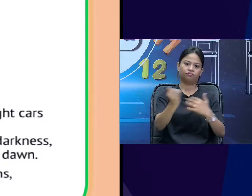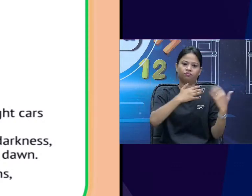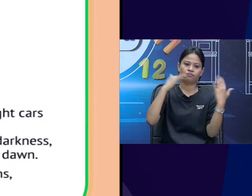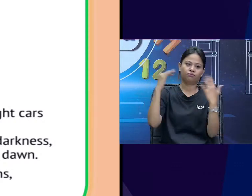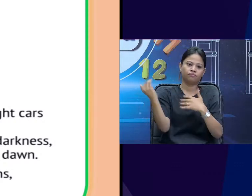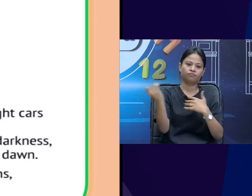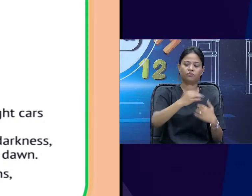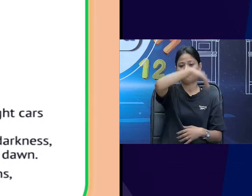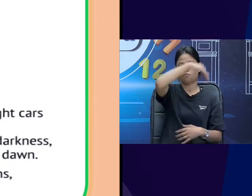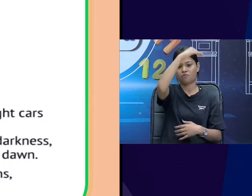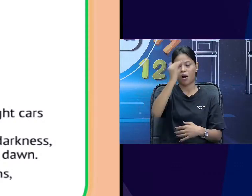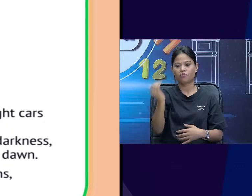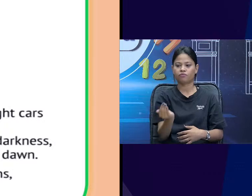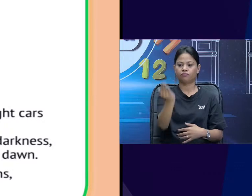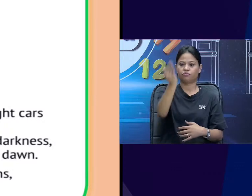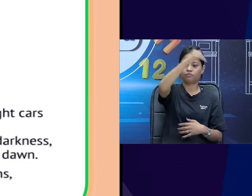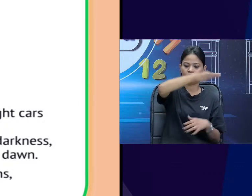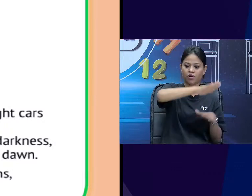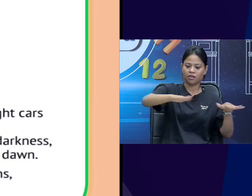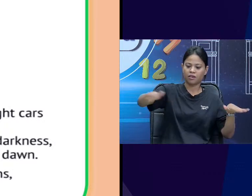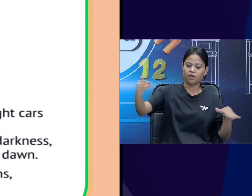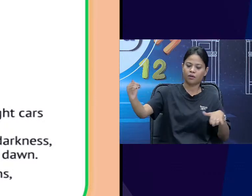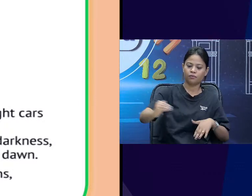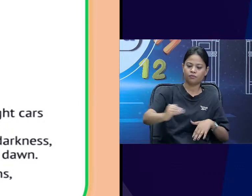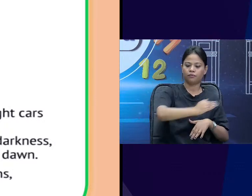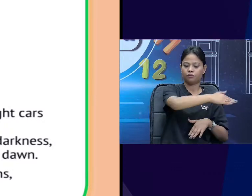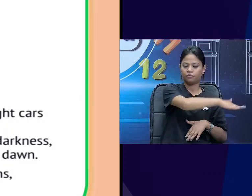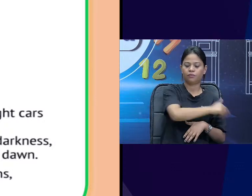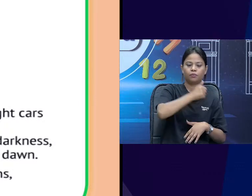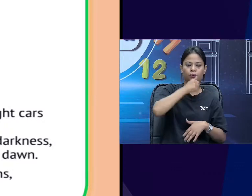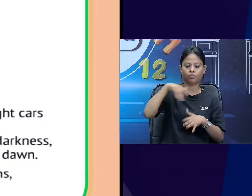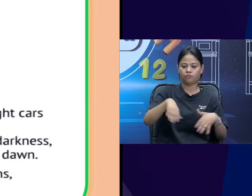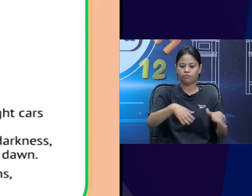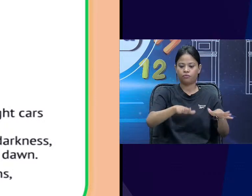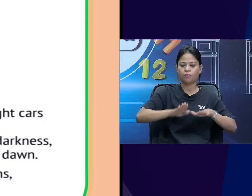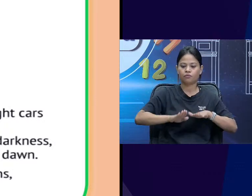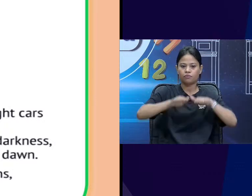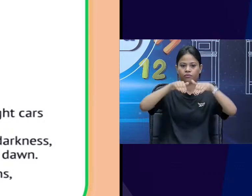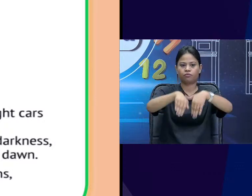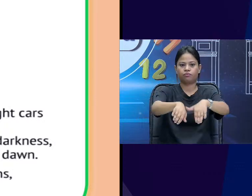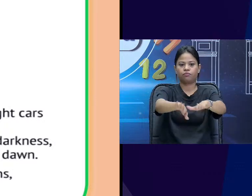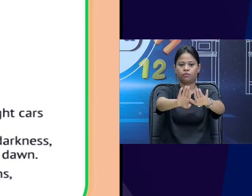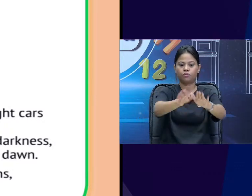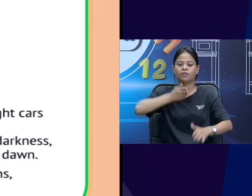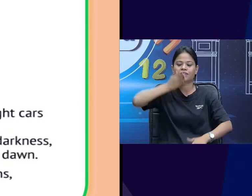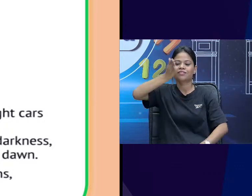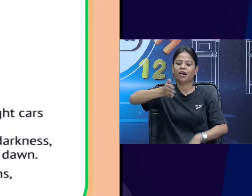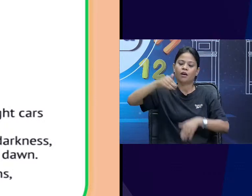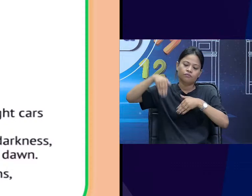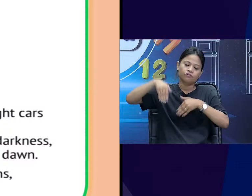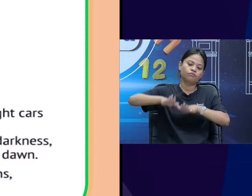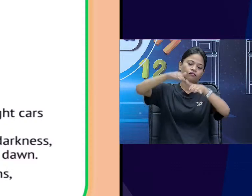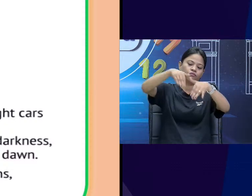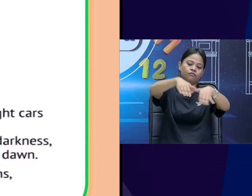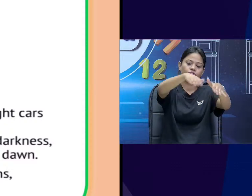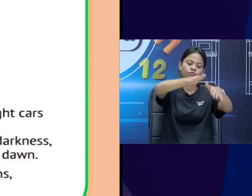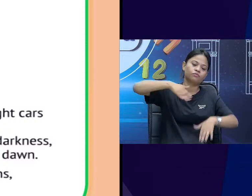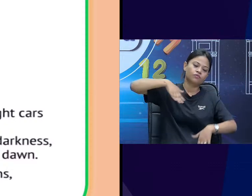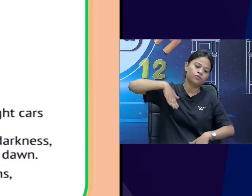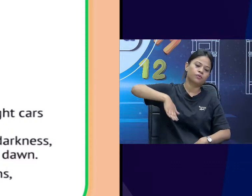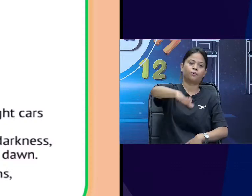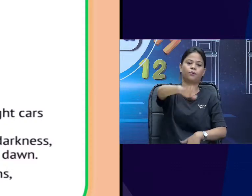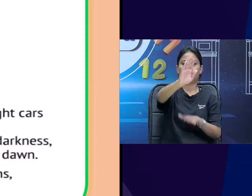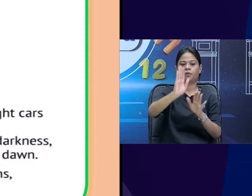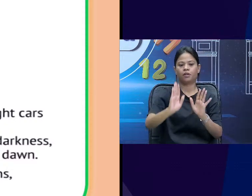the rivers, here comes the train. This is the poem. Now we shall see the poem each stanza